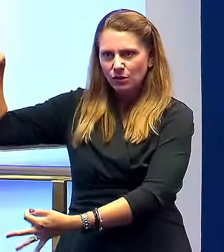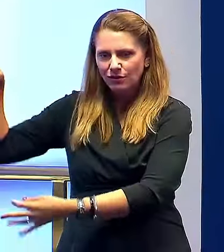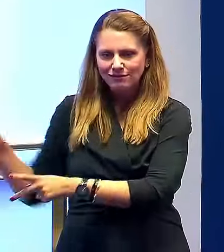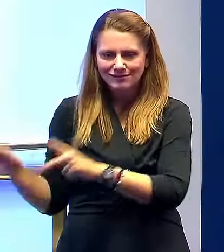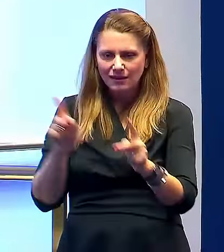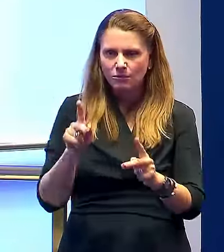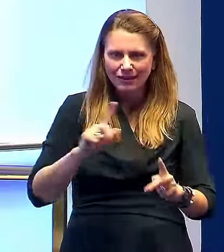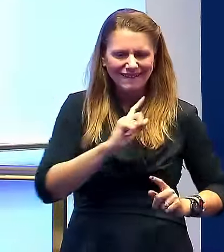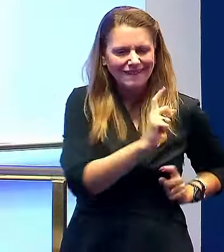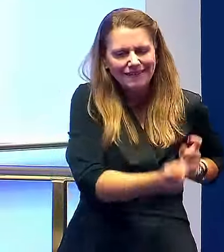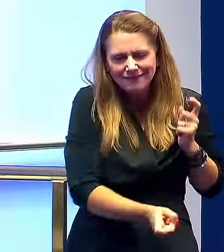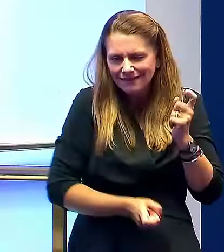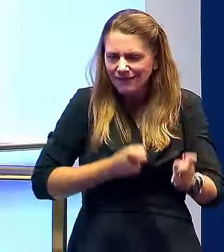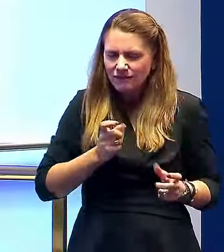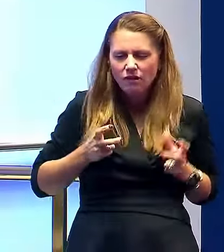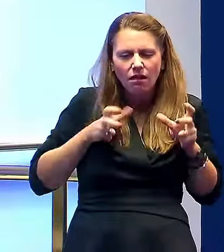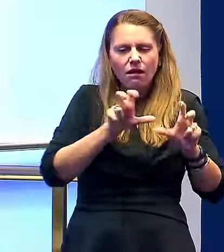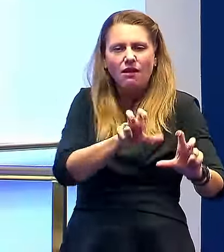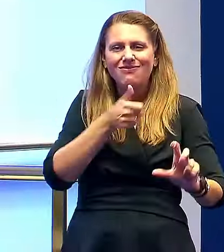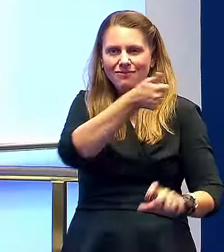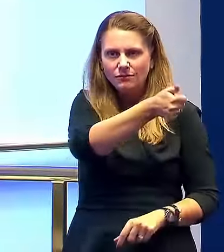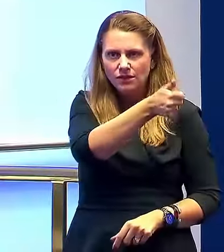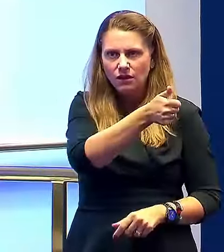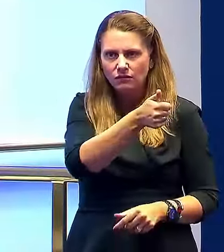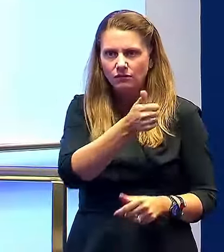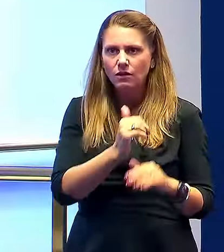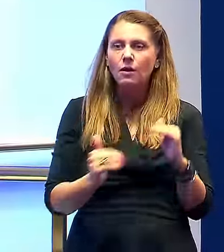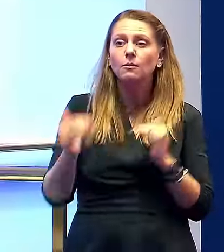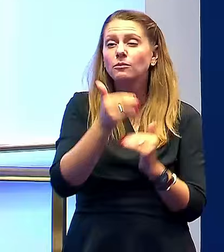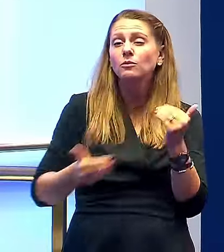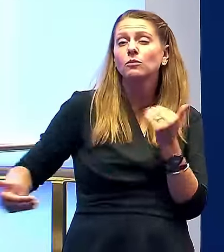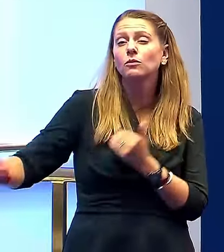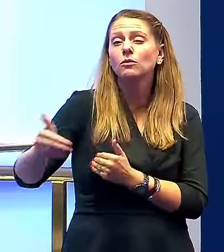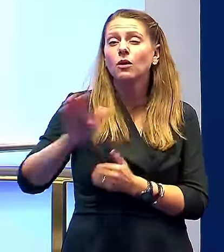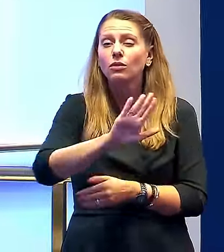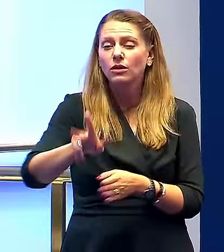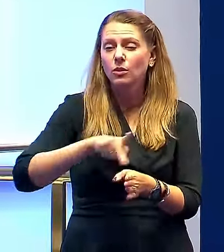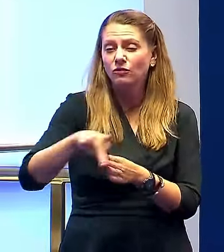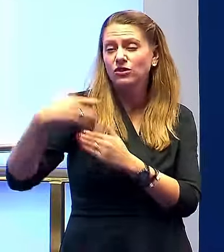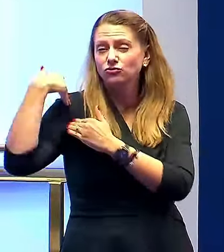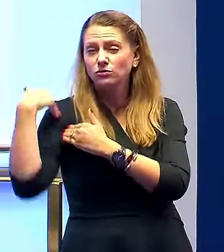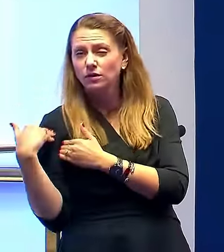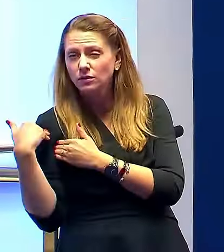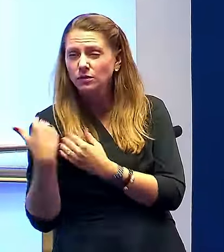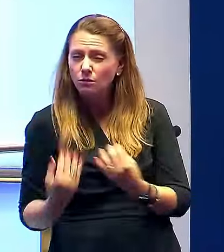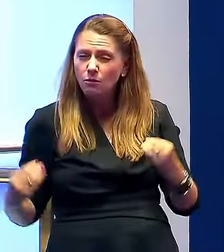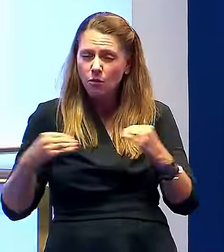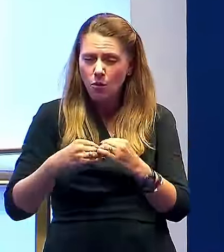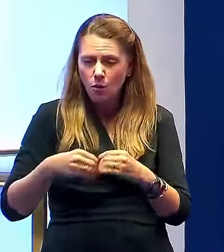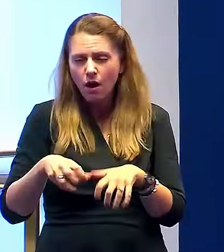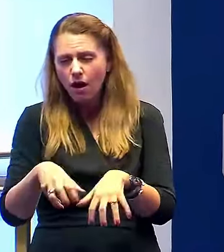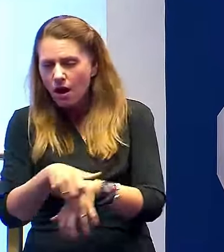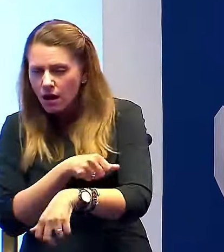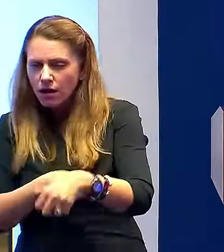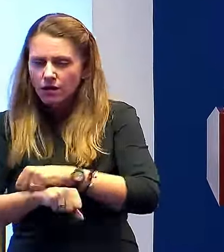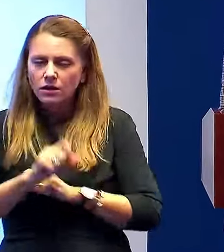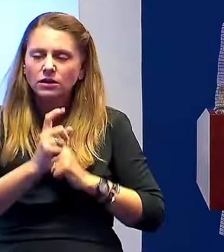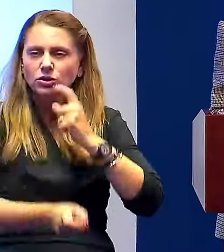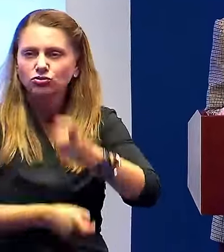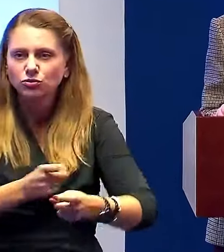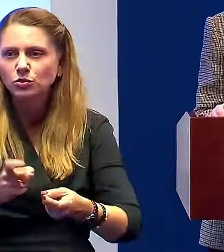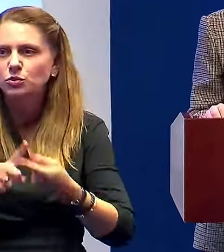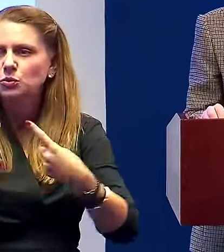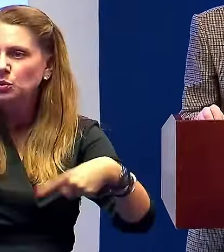of themselves above and beyond their professional responsibilities to make meaningful contributions to our